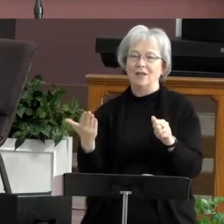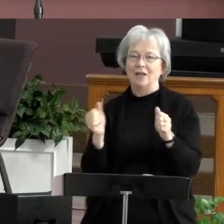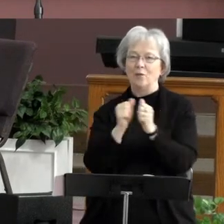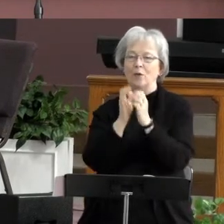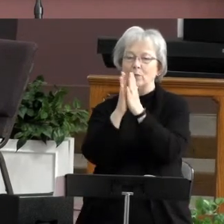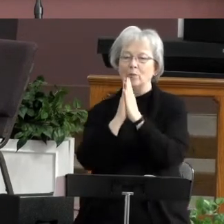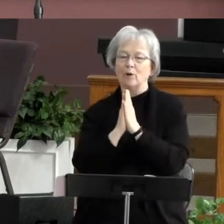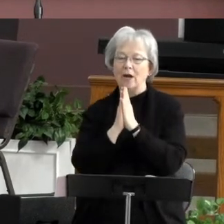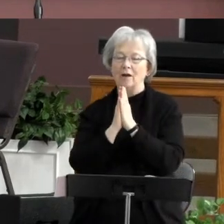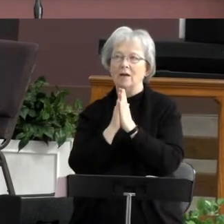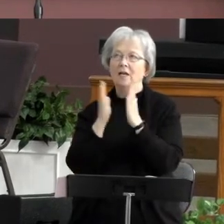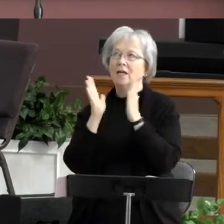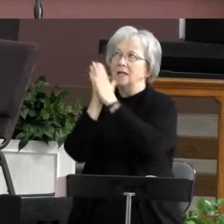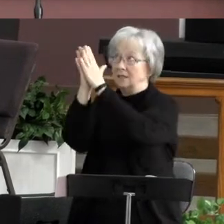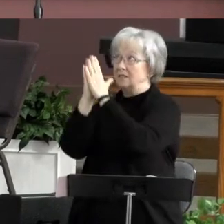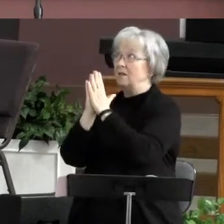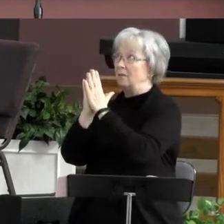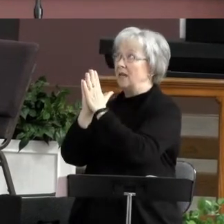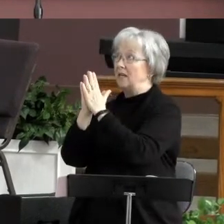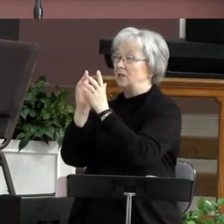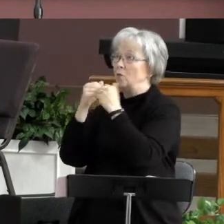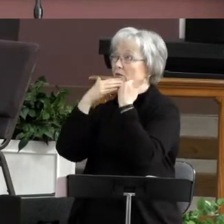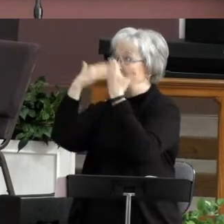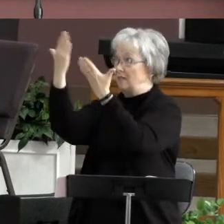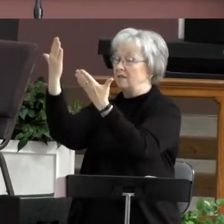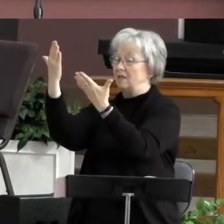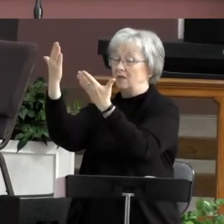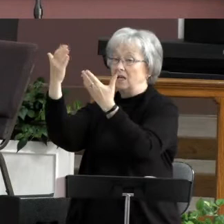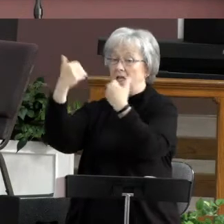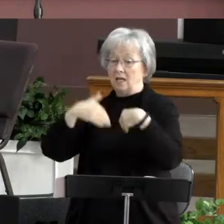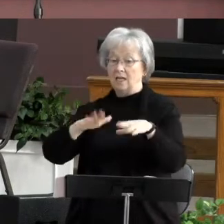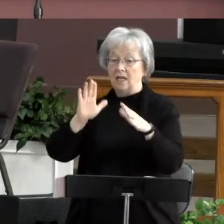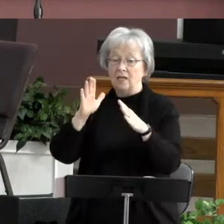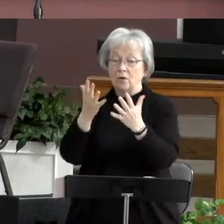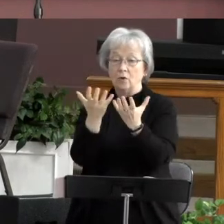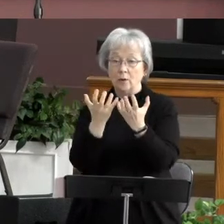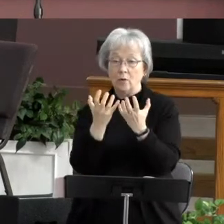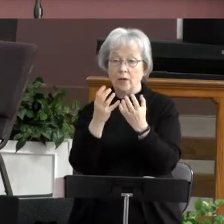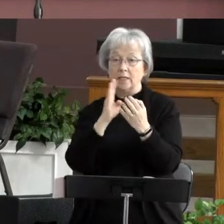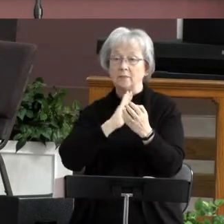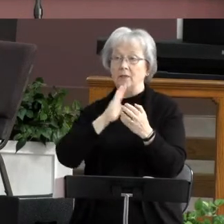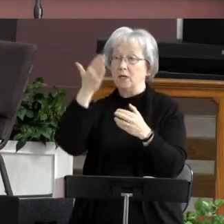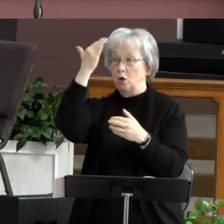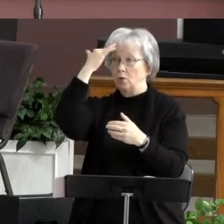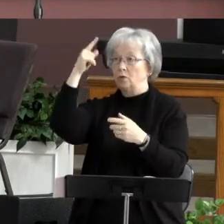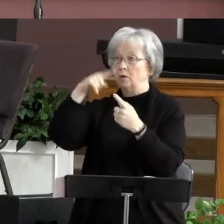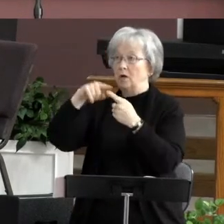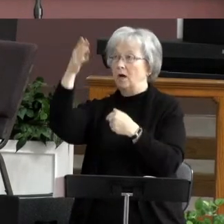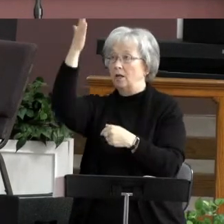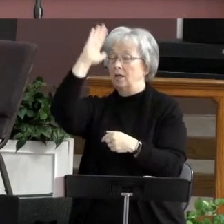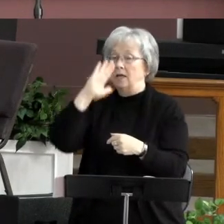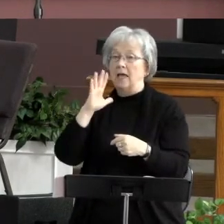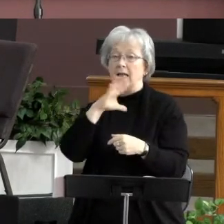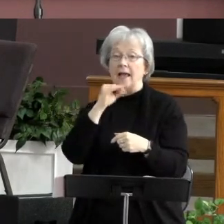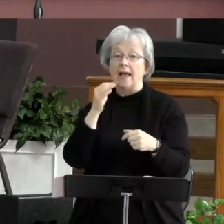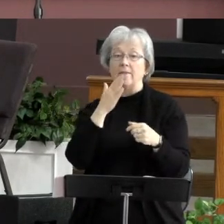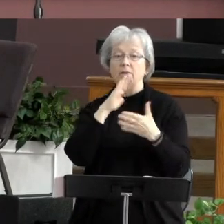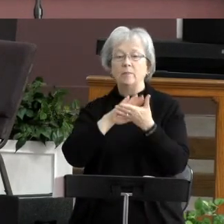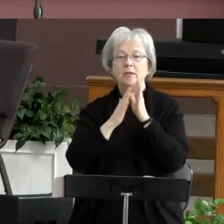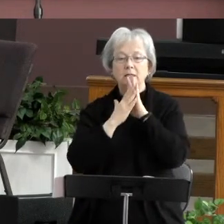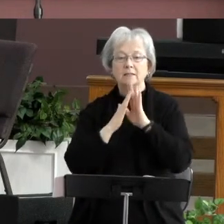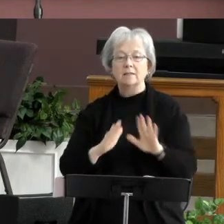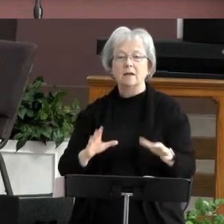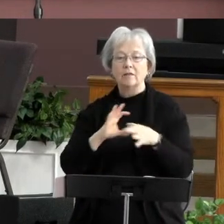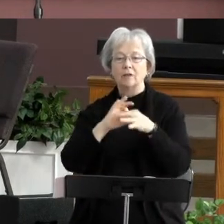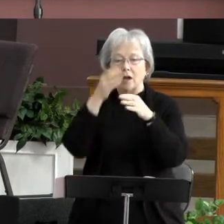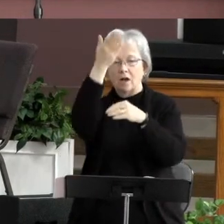with thanksgiving, let your requests be made known to God. And the peace of God, which surpasses all